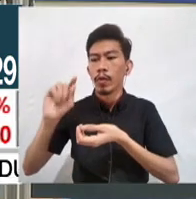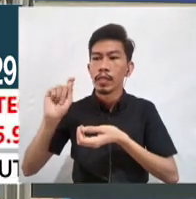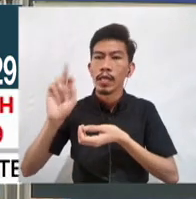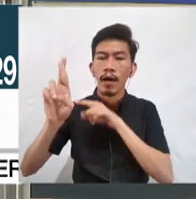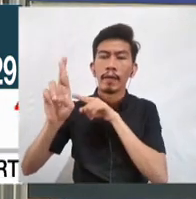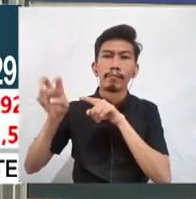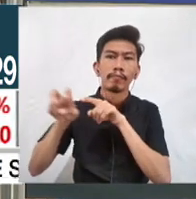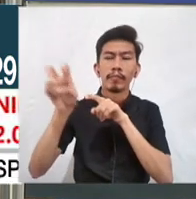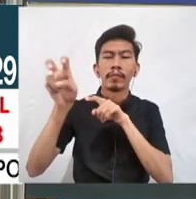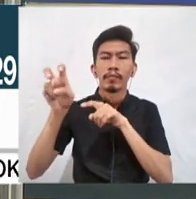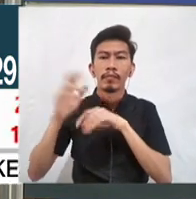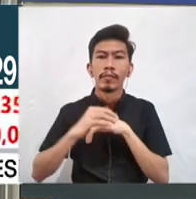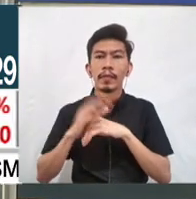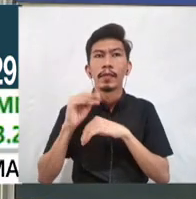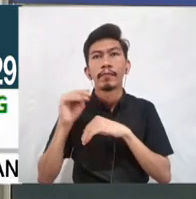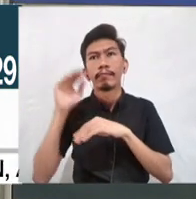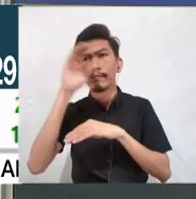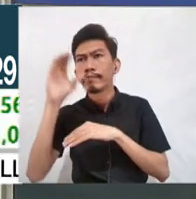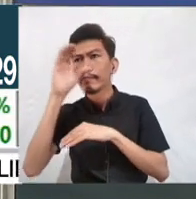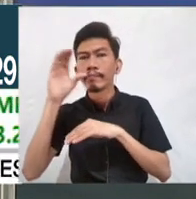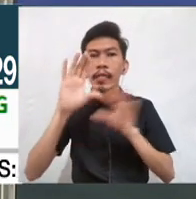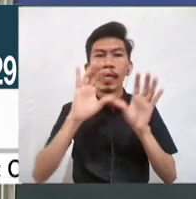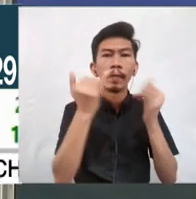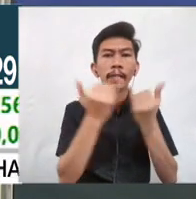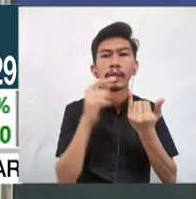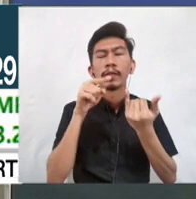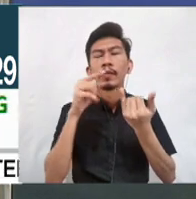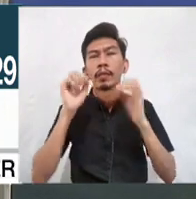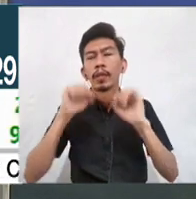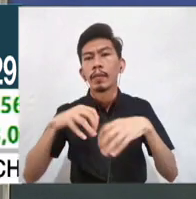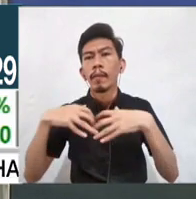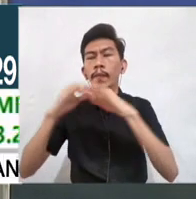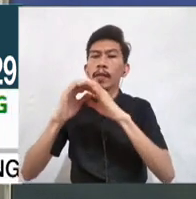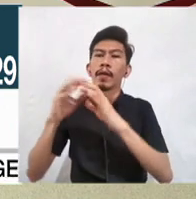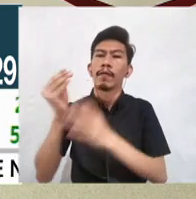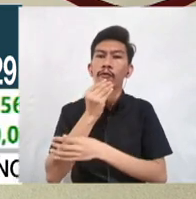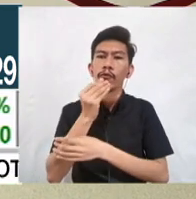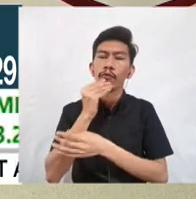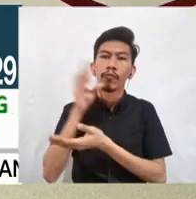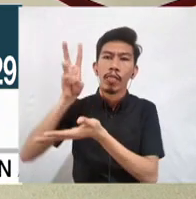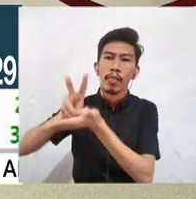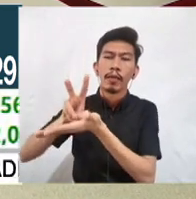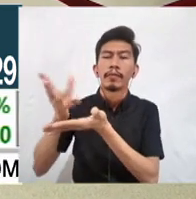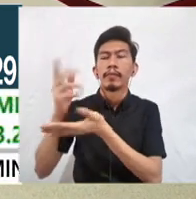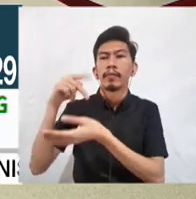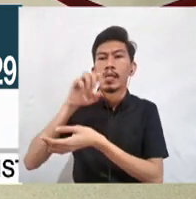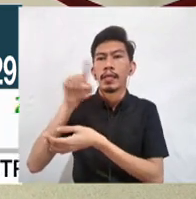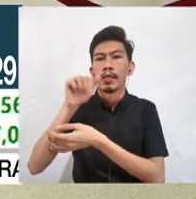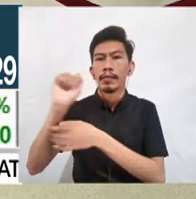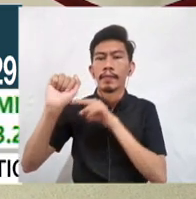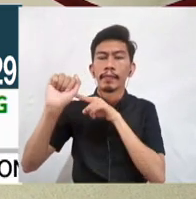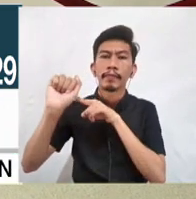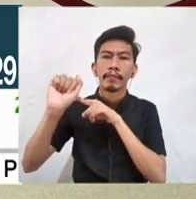then we are also looking for investors who can put up the food terminals. PEZA, again, would want to see